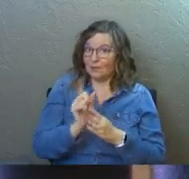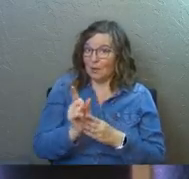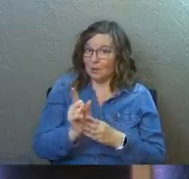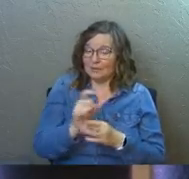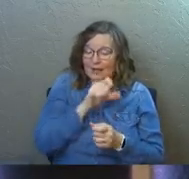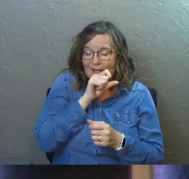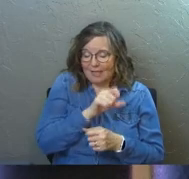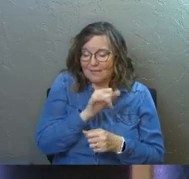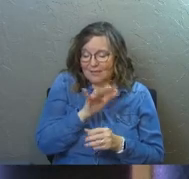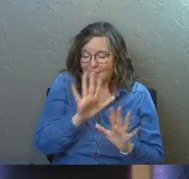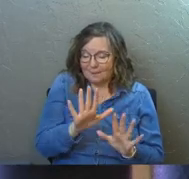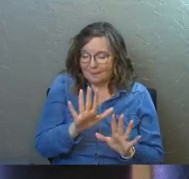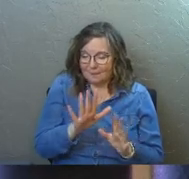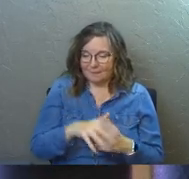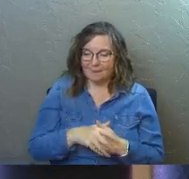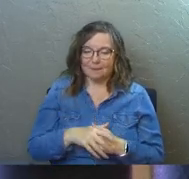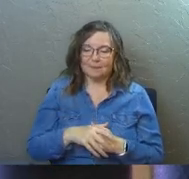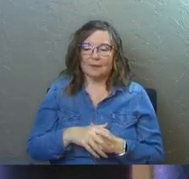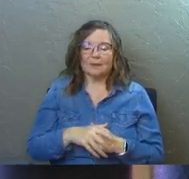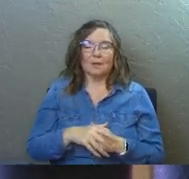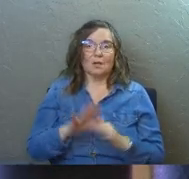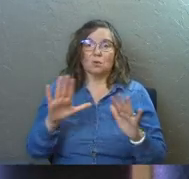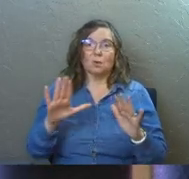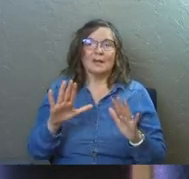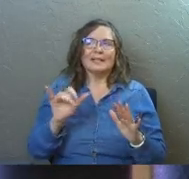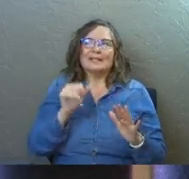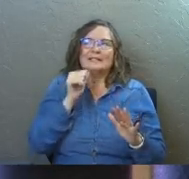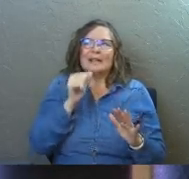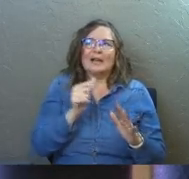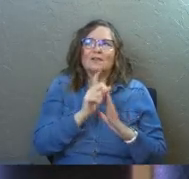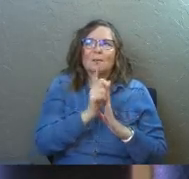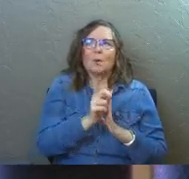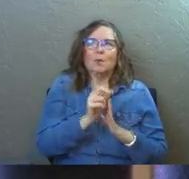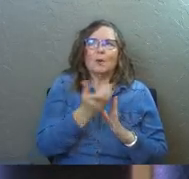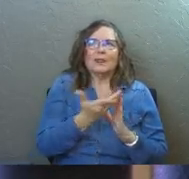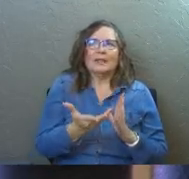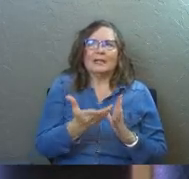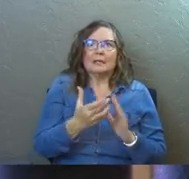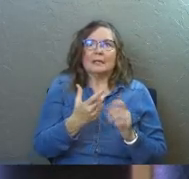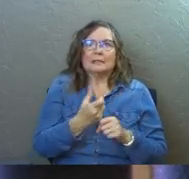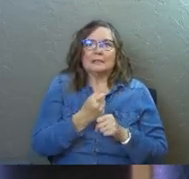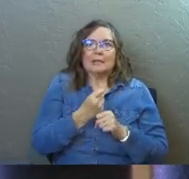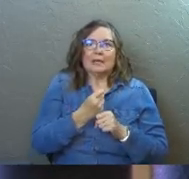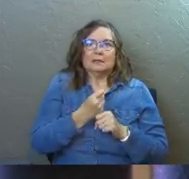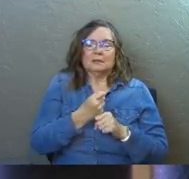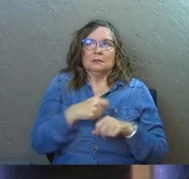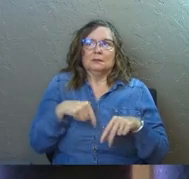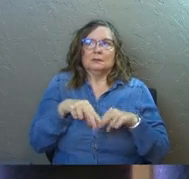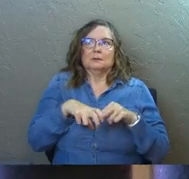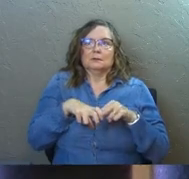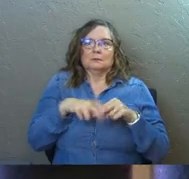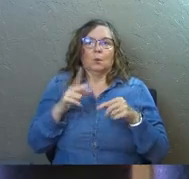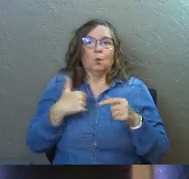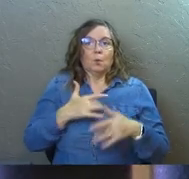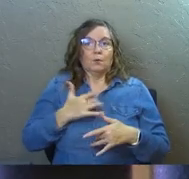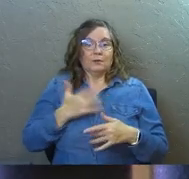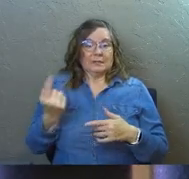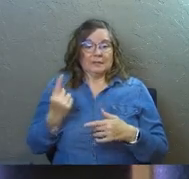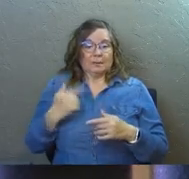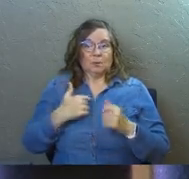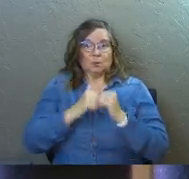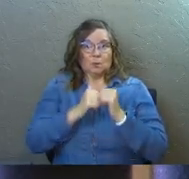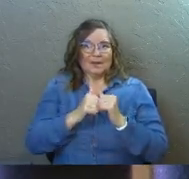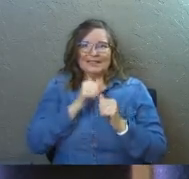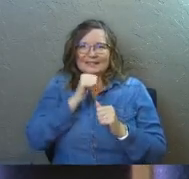yes? I love them. It's so great. It's not even moments where things get tense in the sermon and we all feel